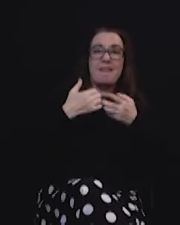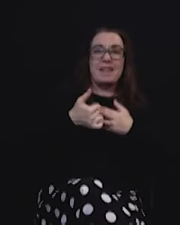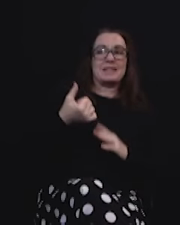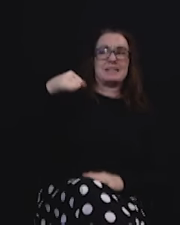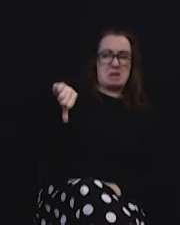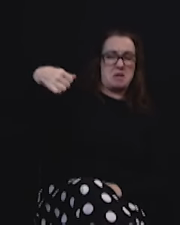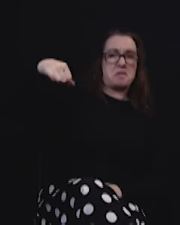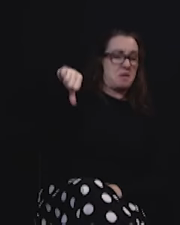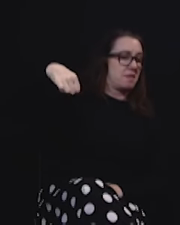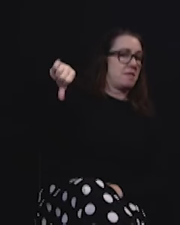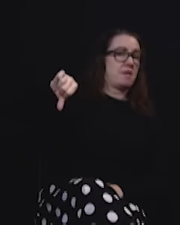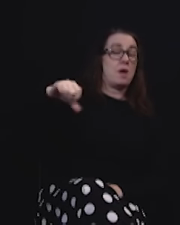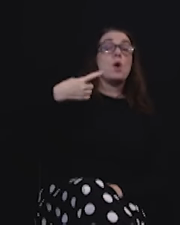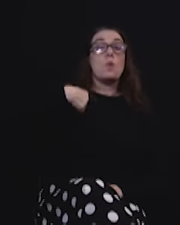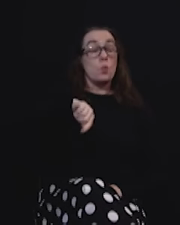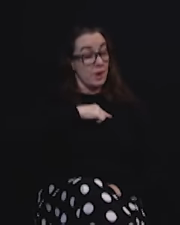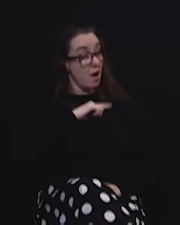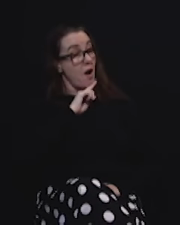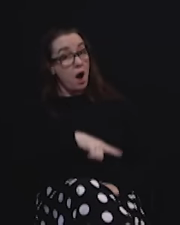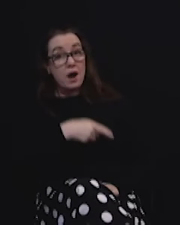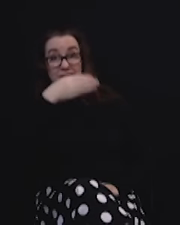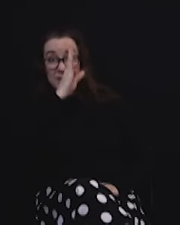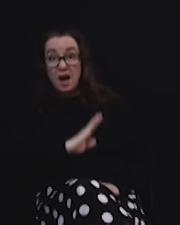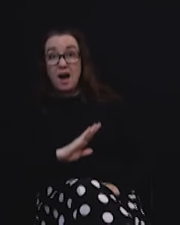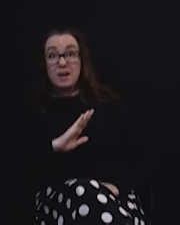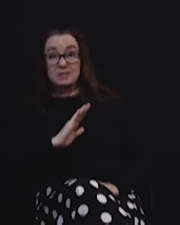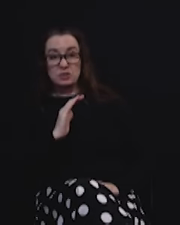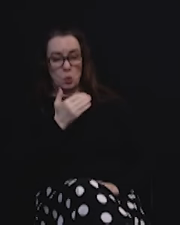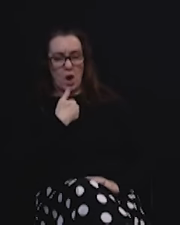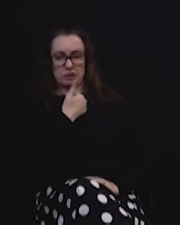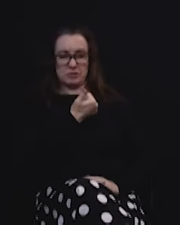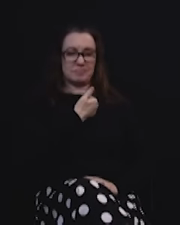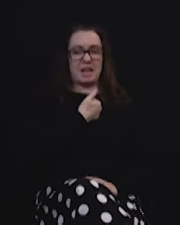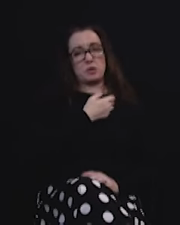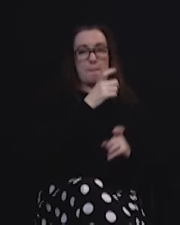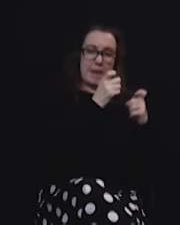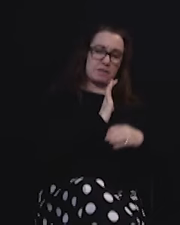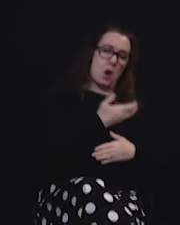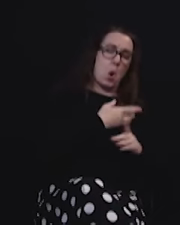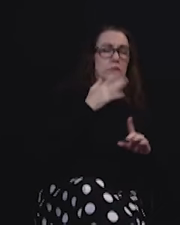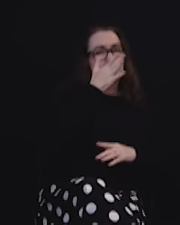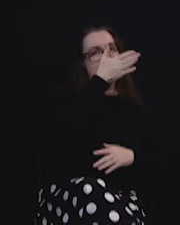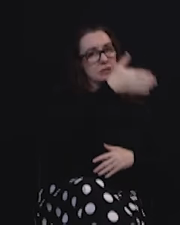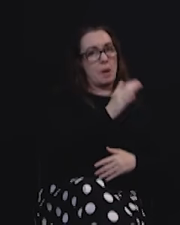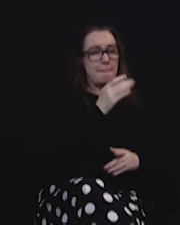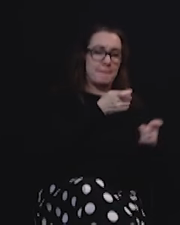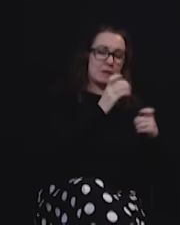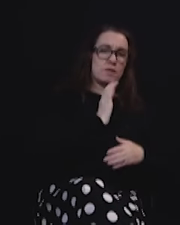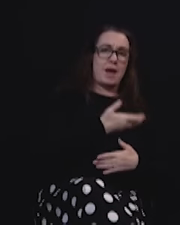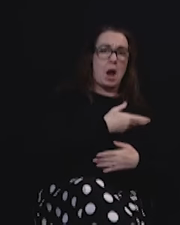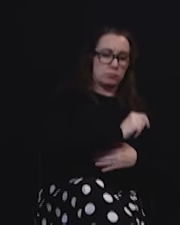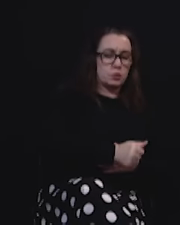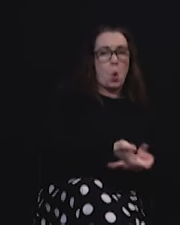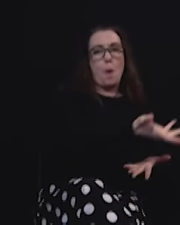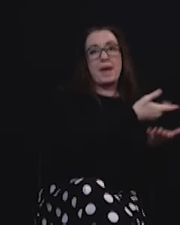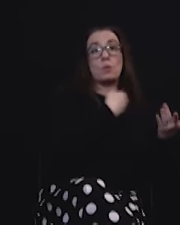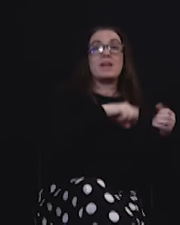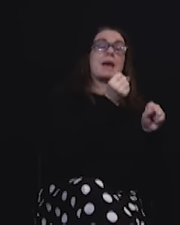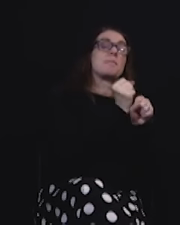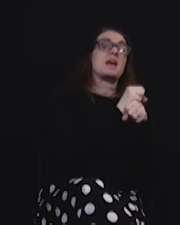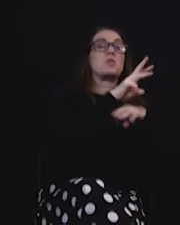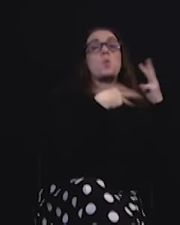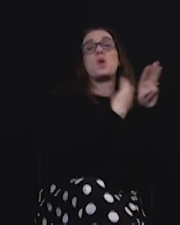We are, we say, gods unto ourselves, the masters of our own destiny, the masters of our own domain. We can make the world